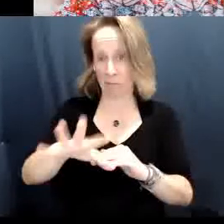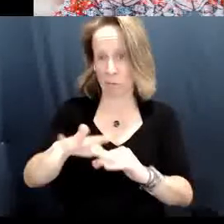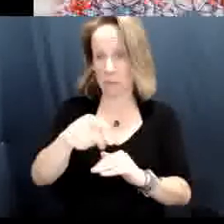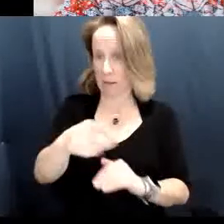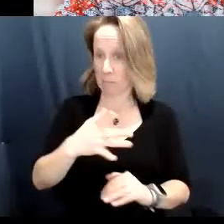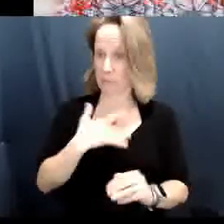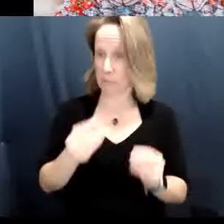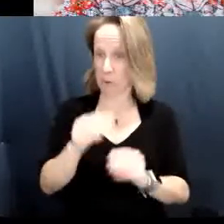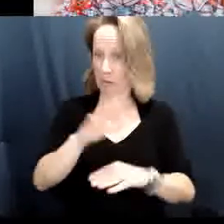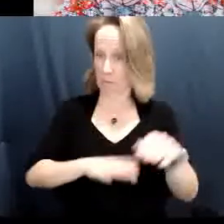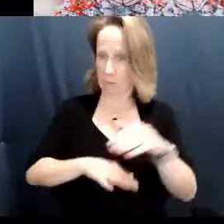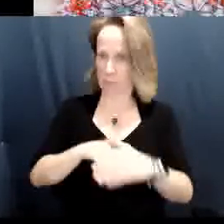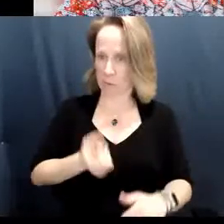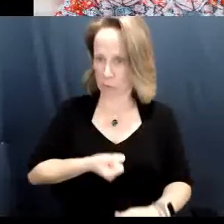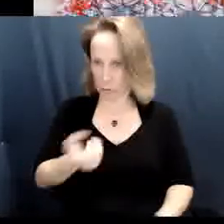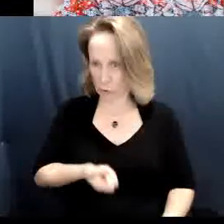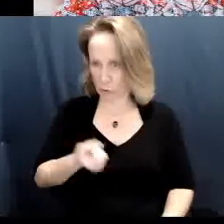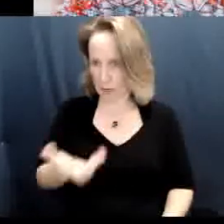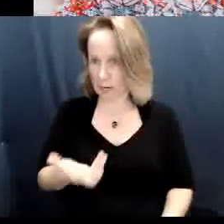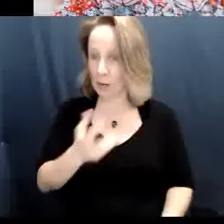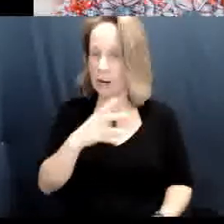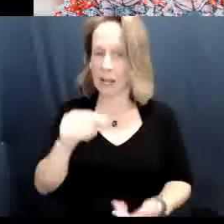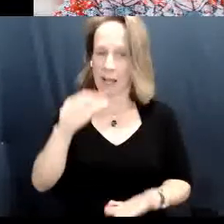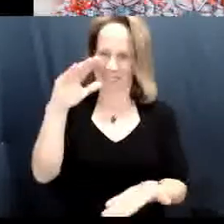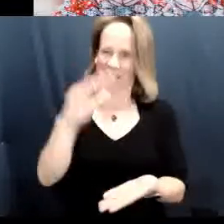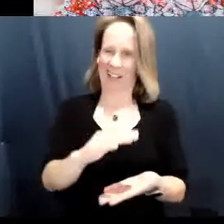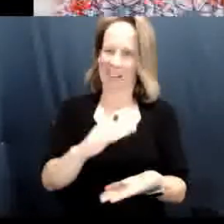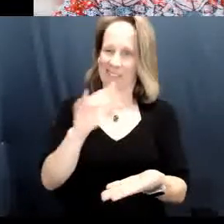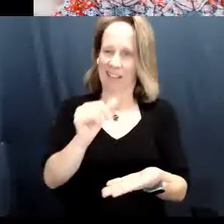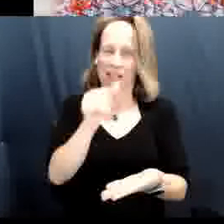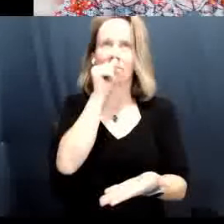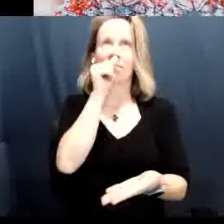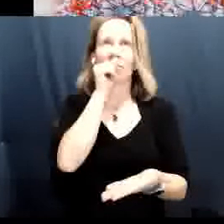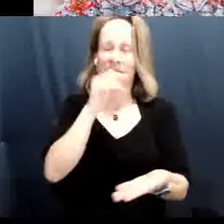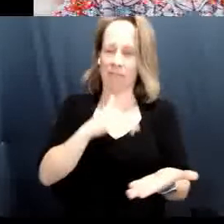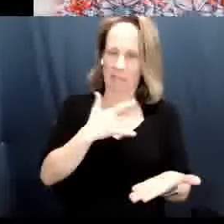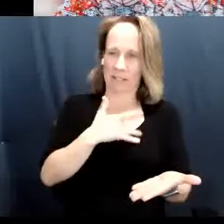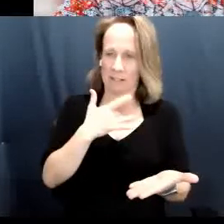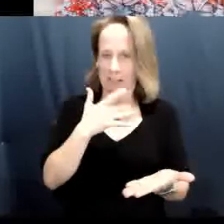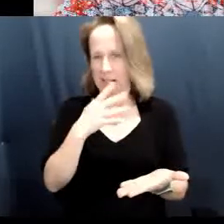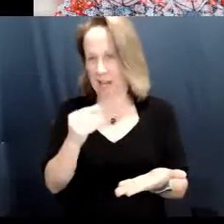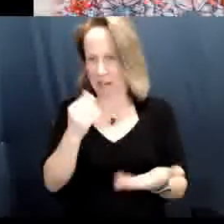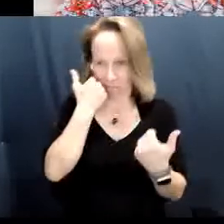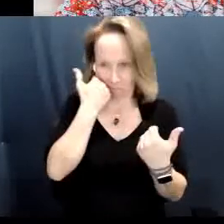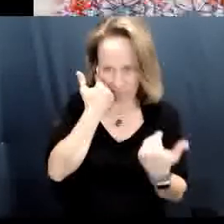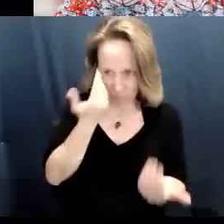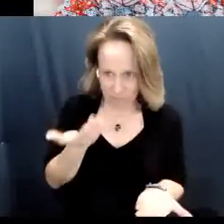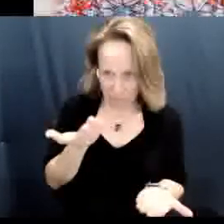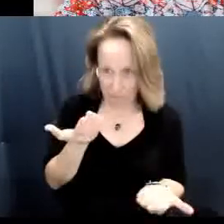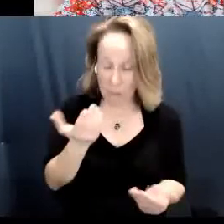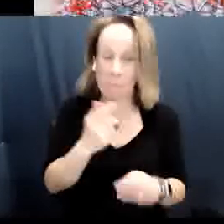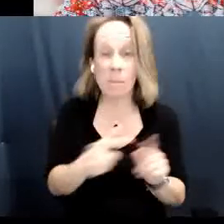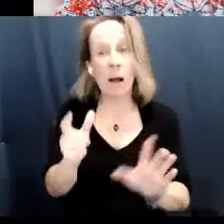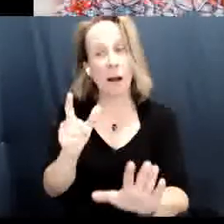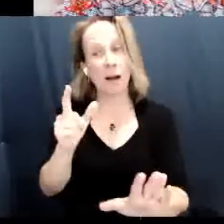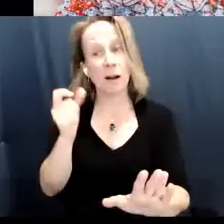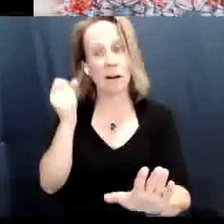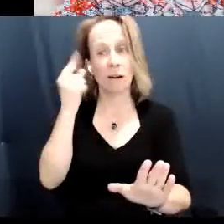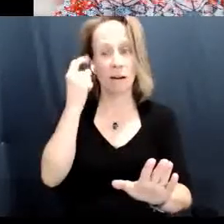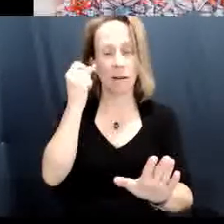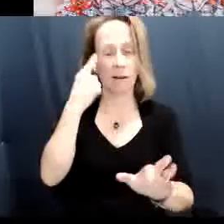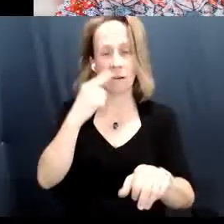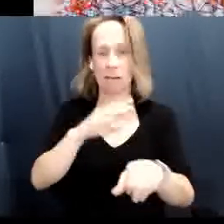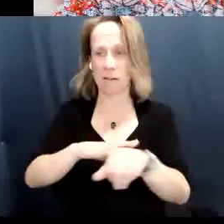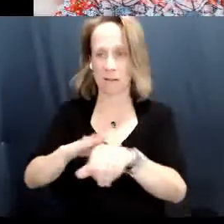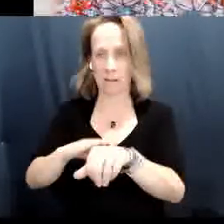some of the shame and secrecy around being a survivor. This, however, comes with that caveat that facilitators need to be